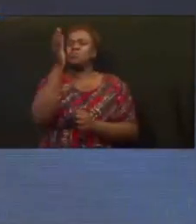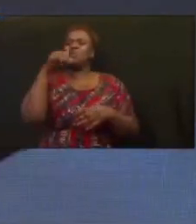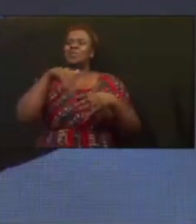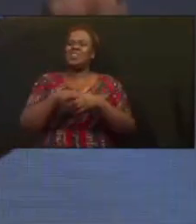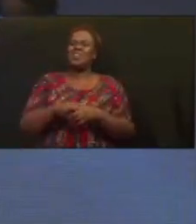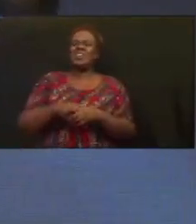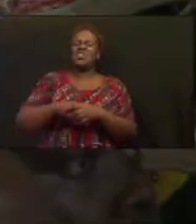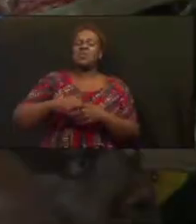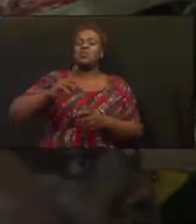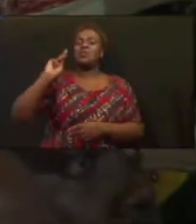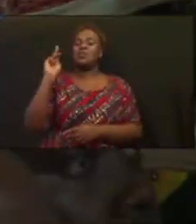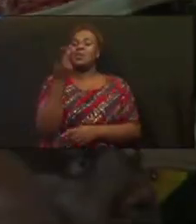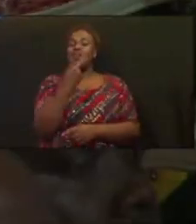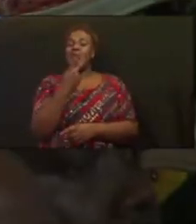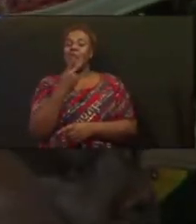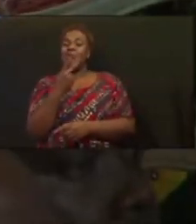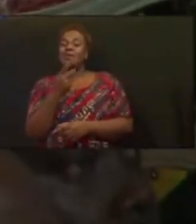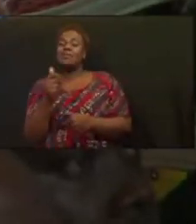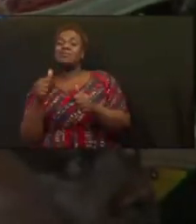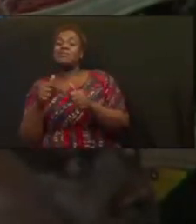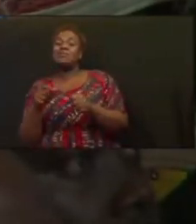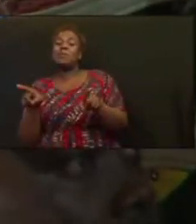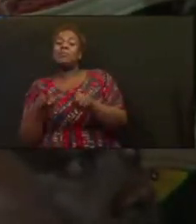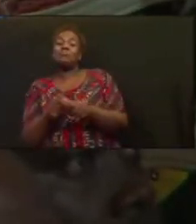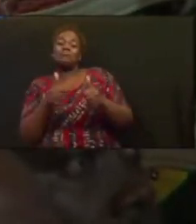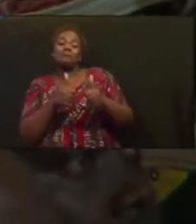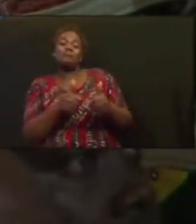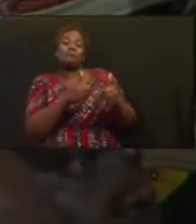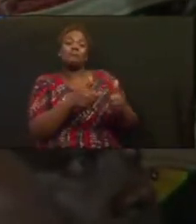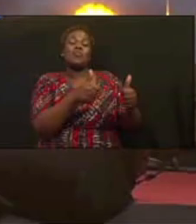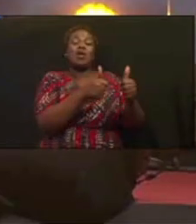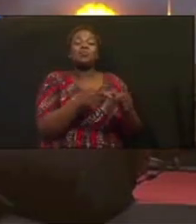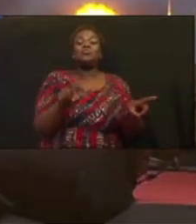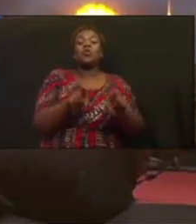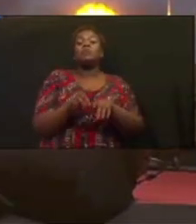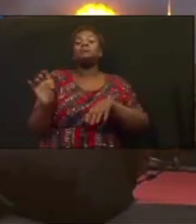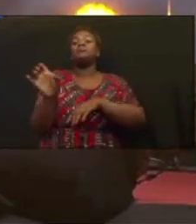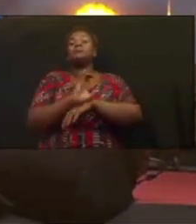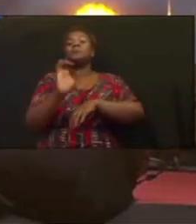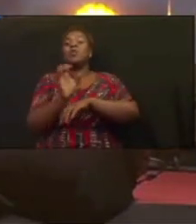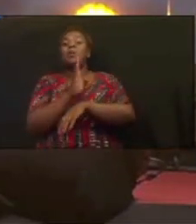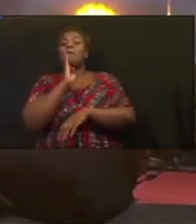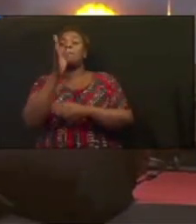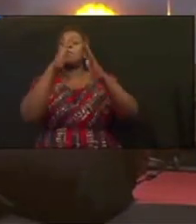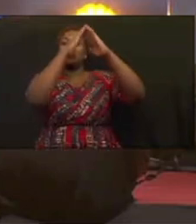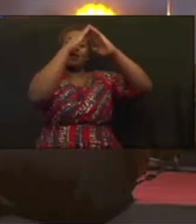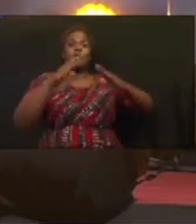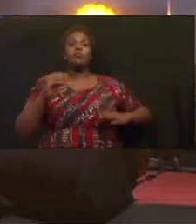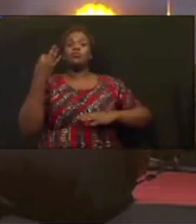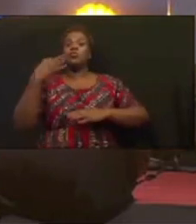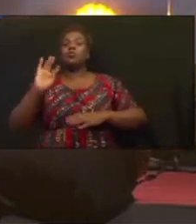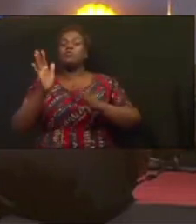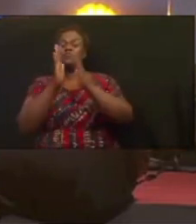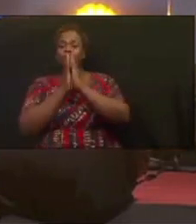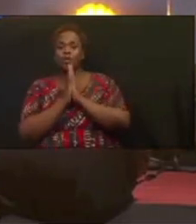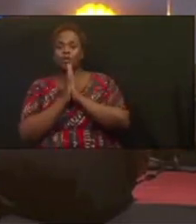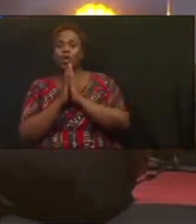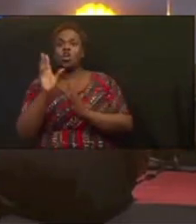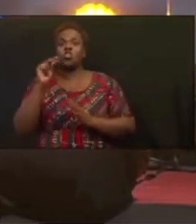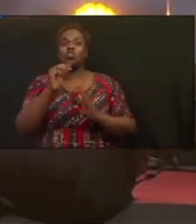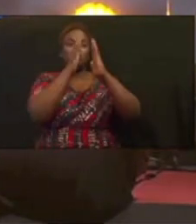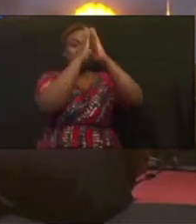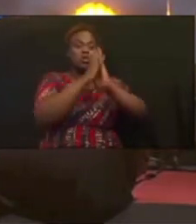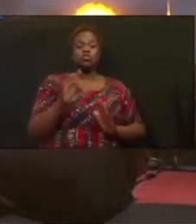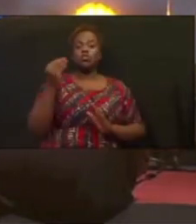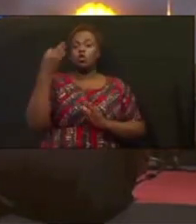Apostolic and prophetic platforms. There are many churches that indeed will become a house of prayer, not just a house of